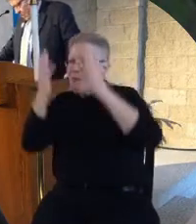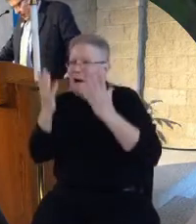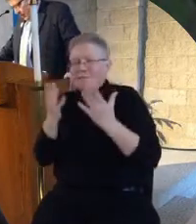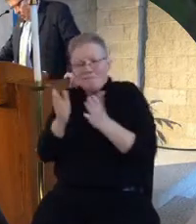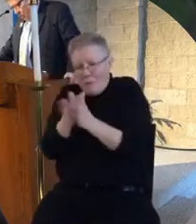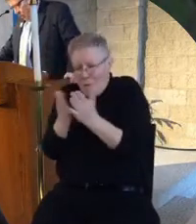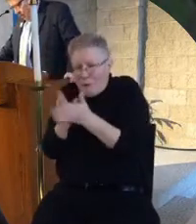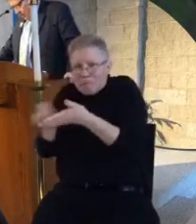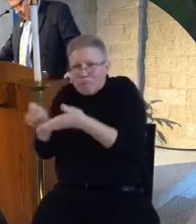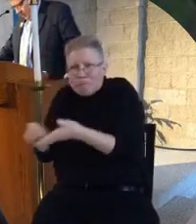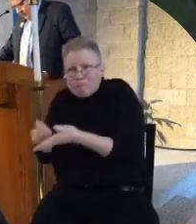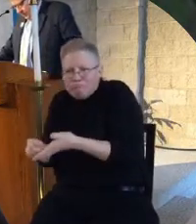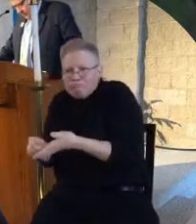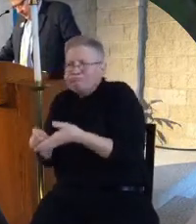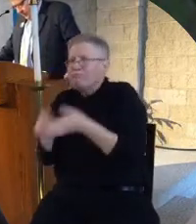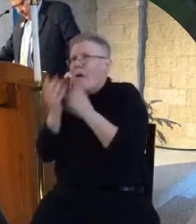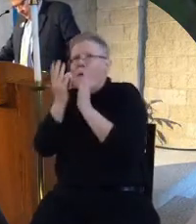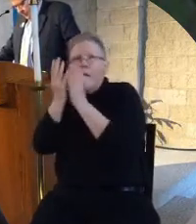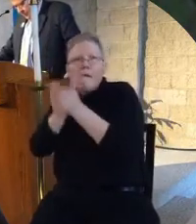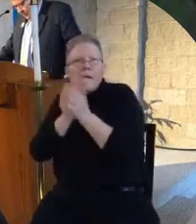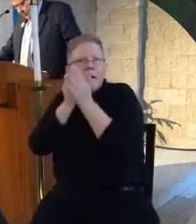sailing around the world,